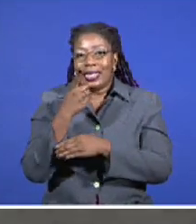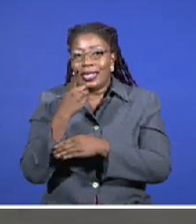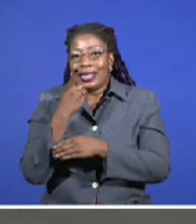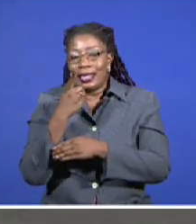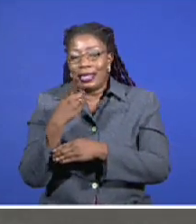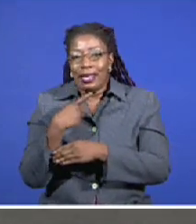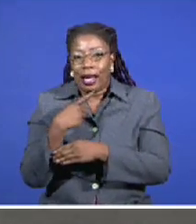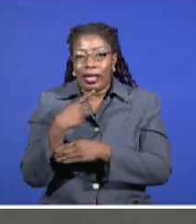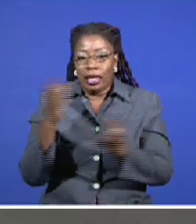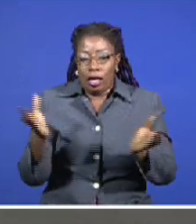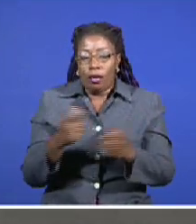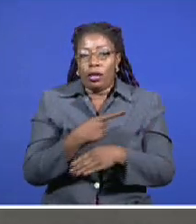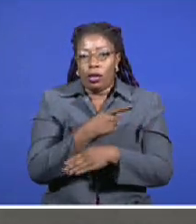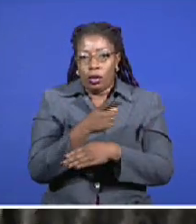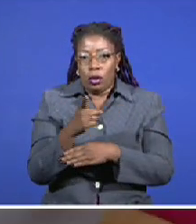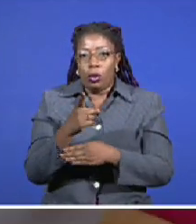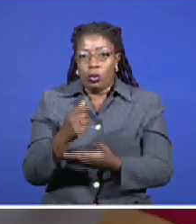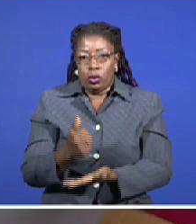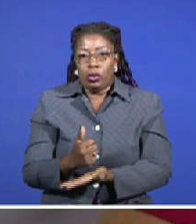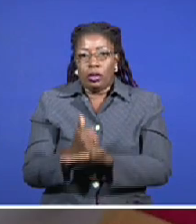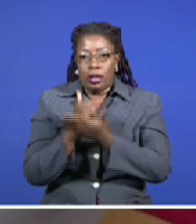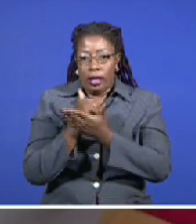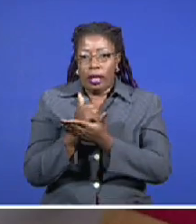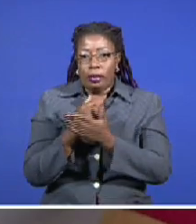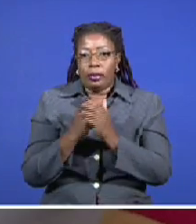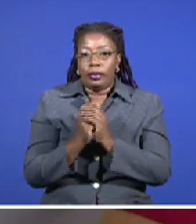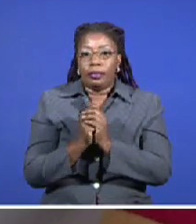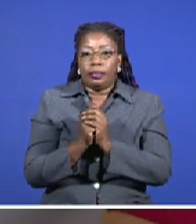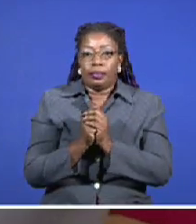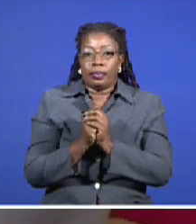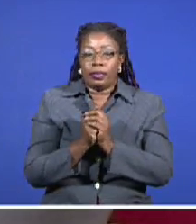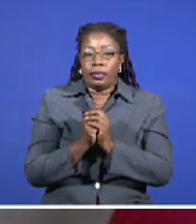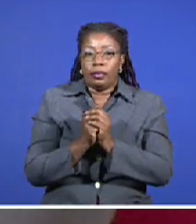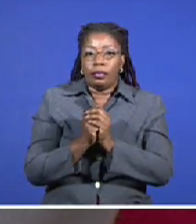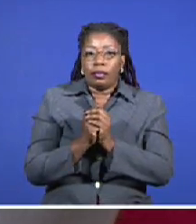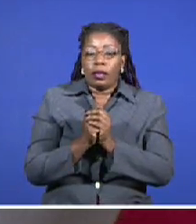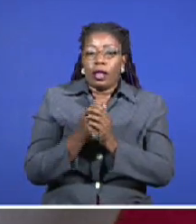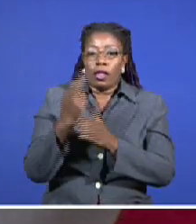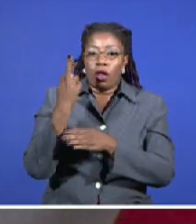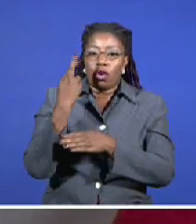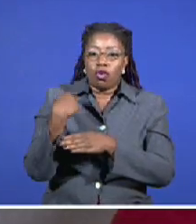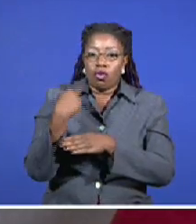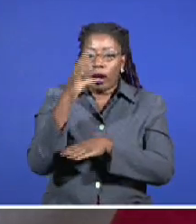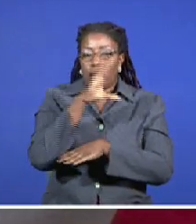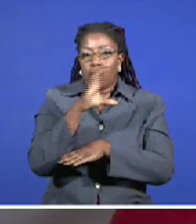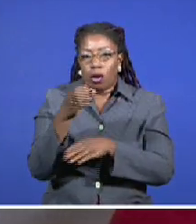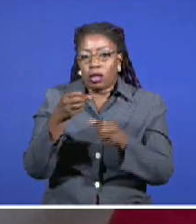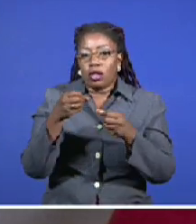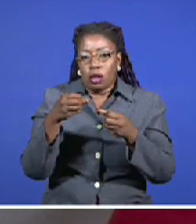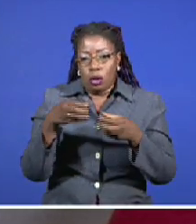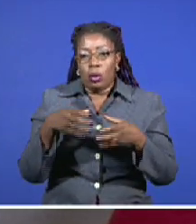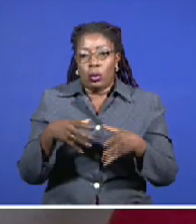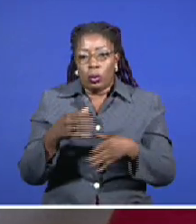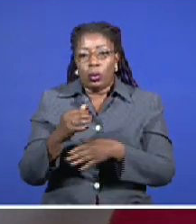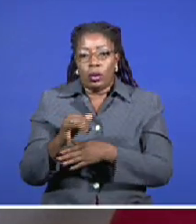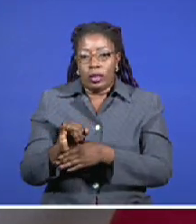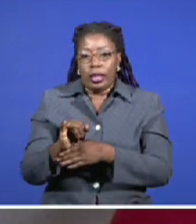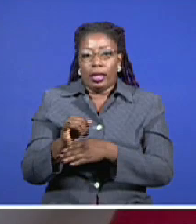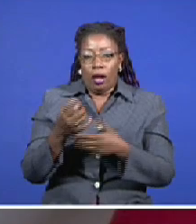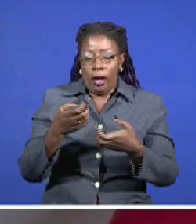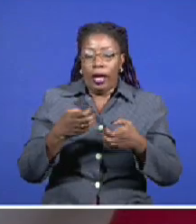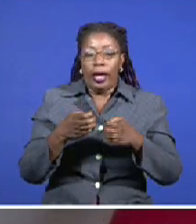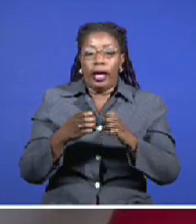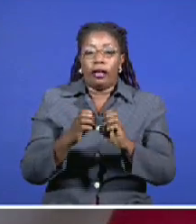all who can help to chip in. The Red Cross has been losing on our fundraising